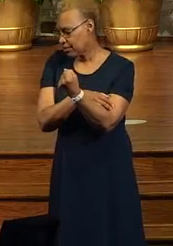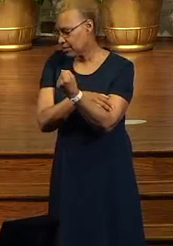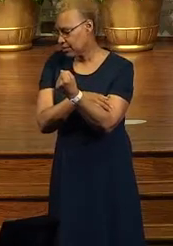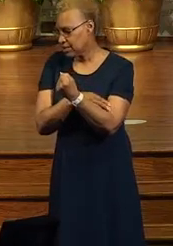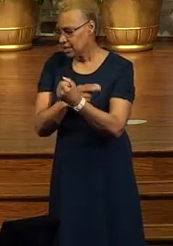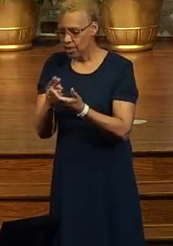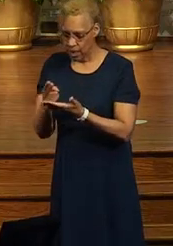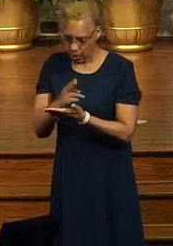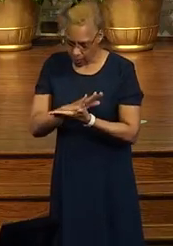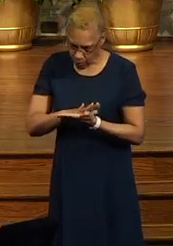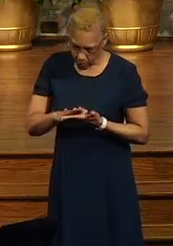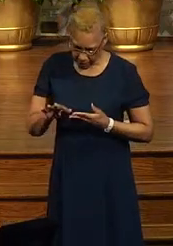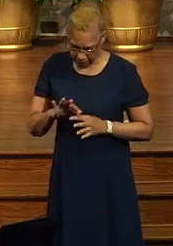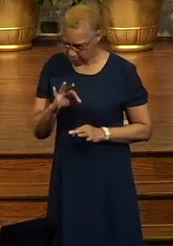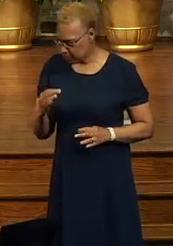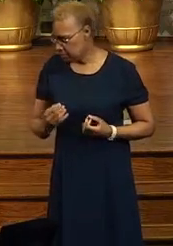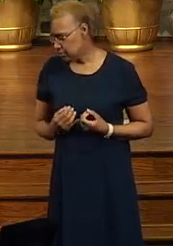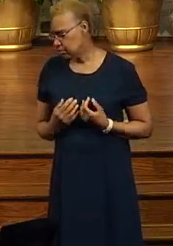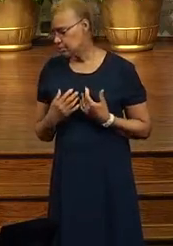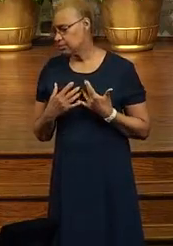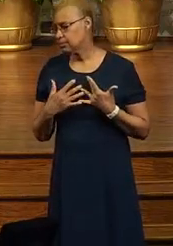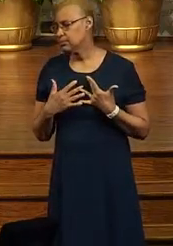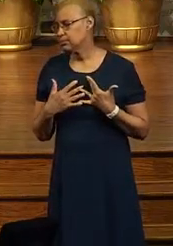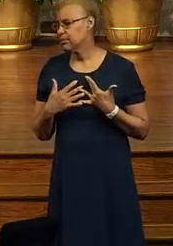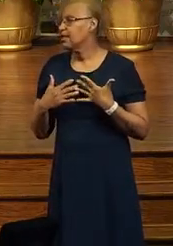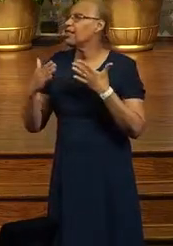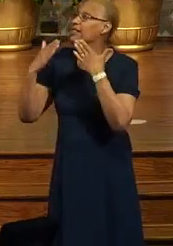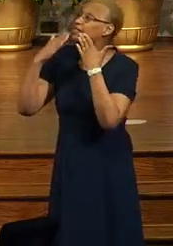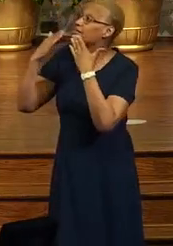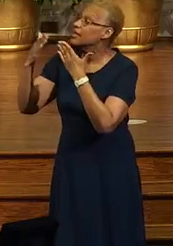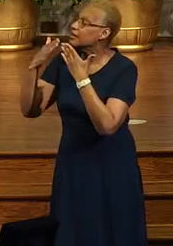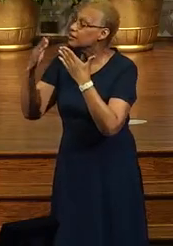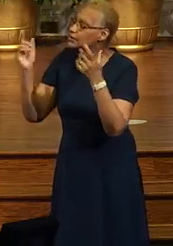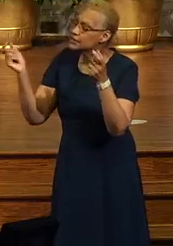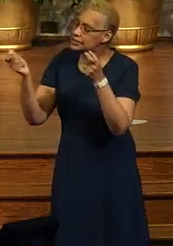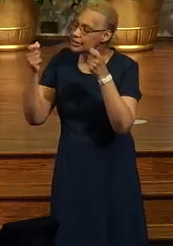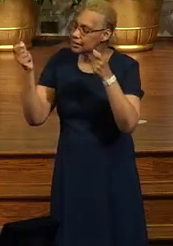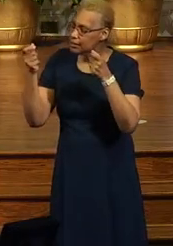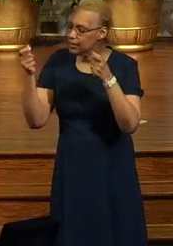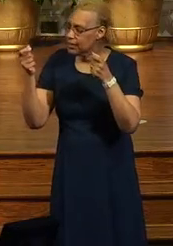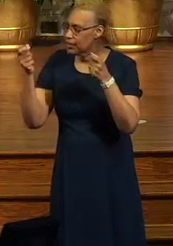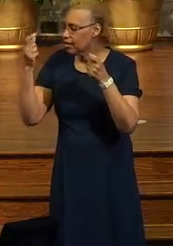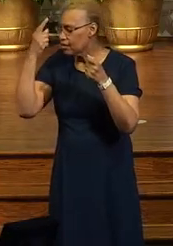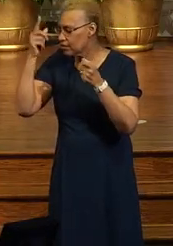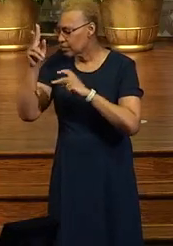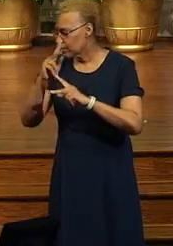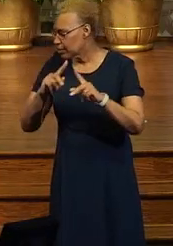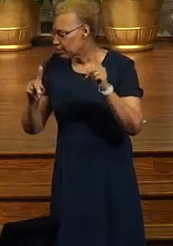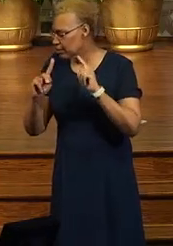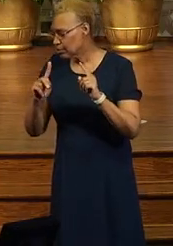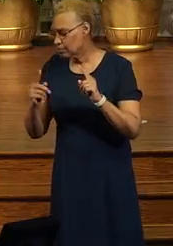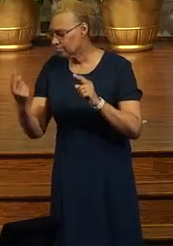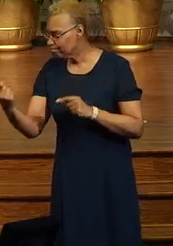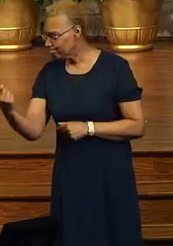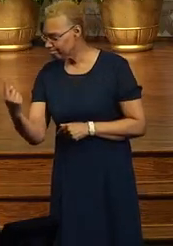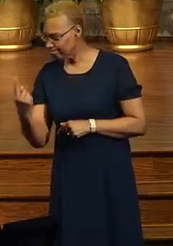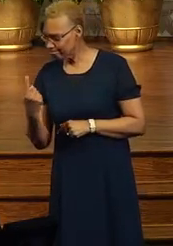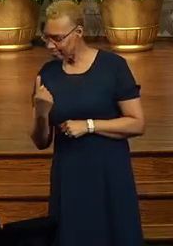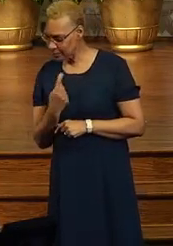Spirit. We thank you and celebrate with those who have come forward in faith, in confidence,